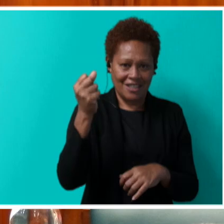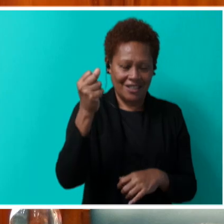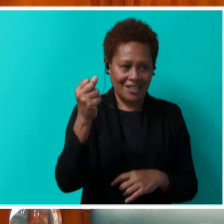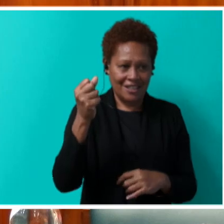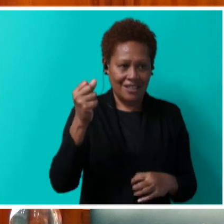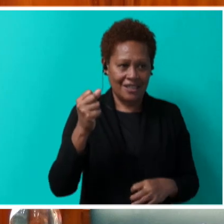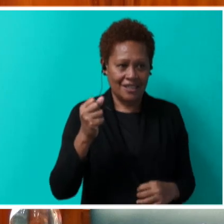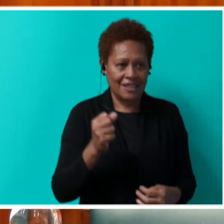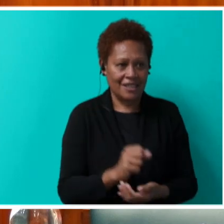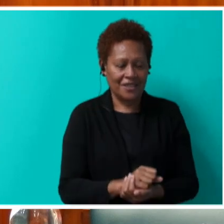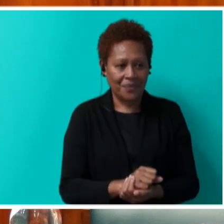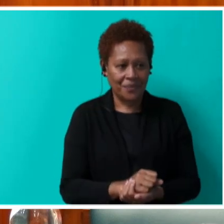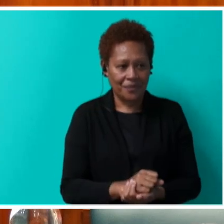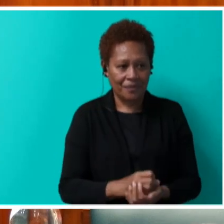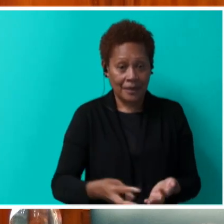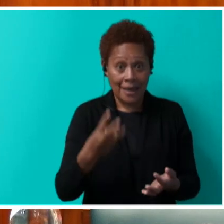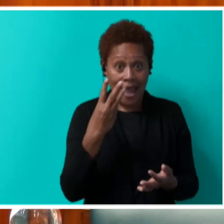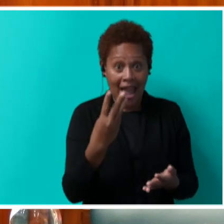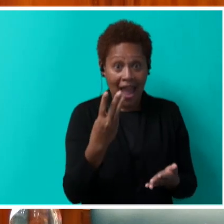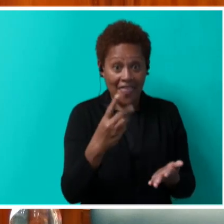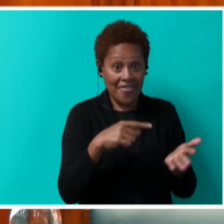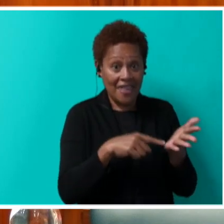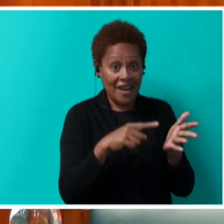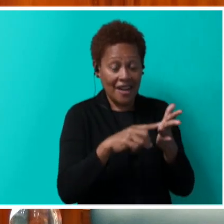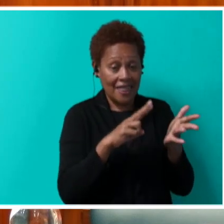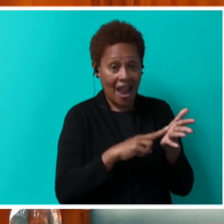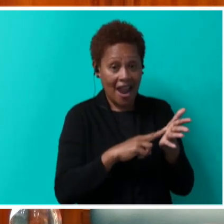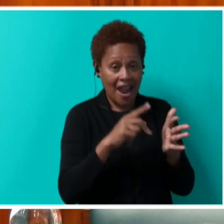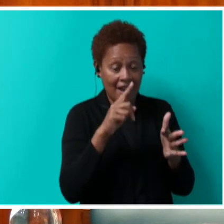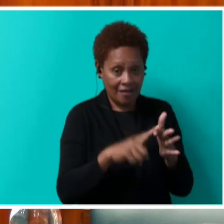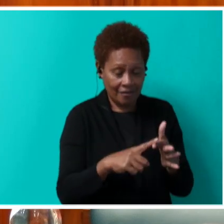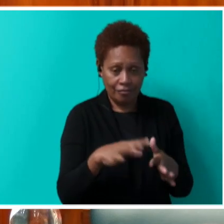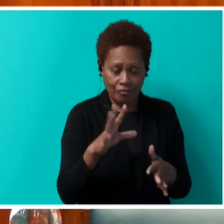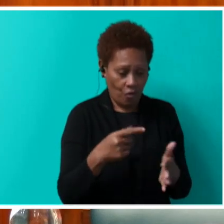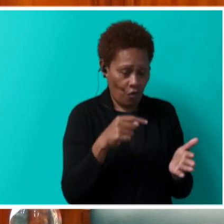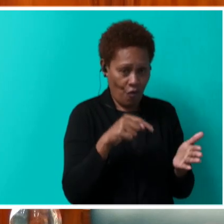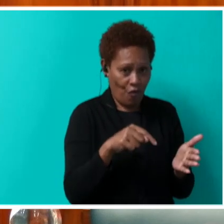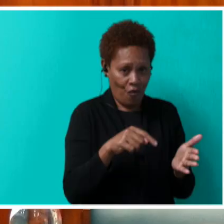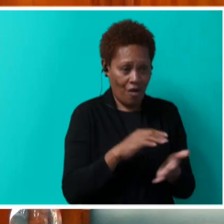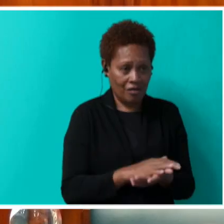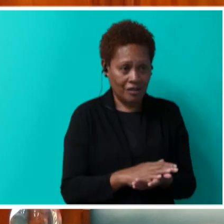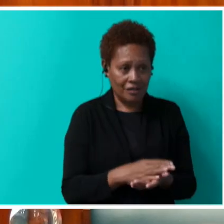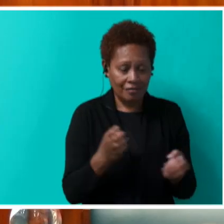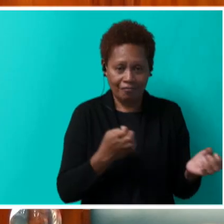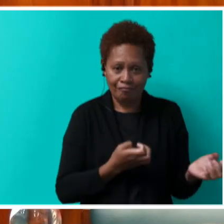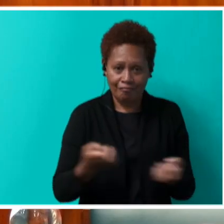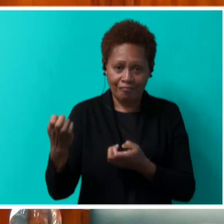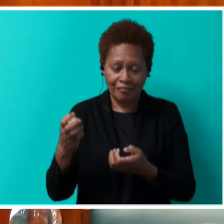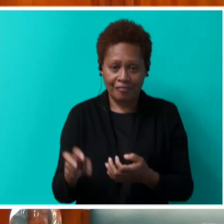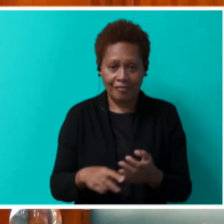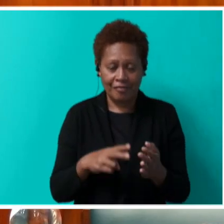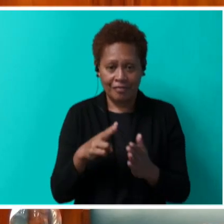tons is a very small volume, but every thorn removed and every crate